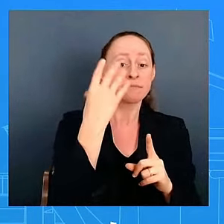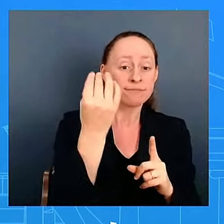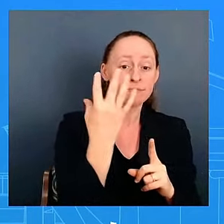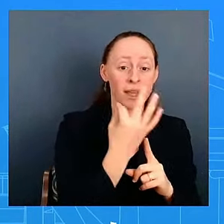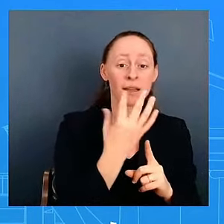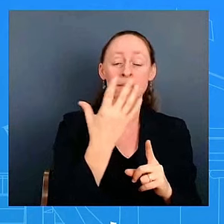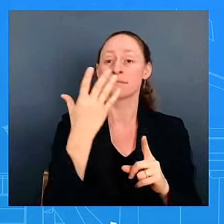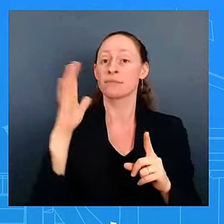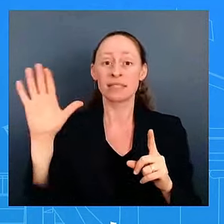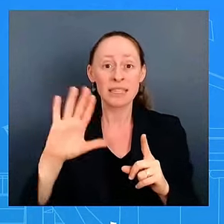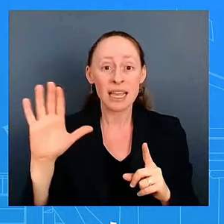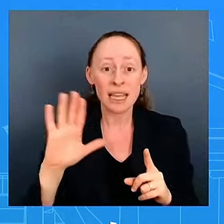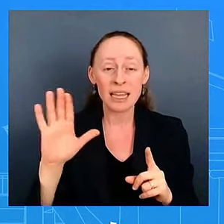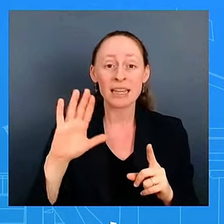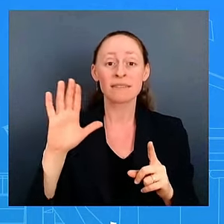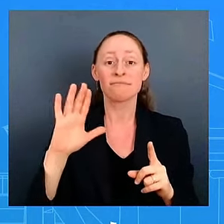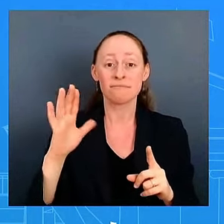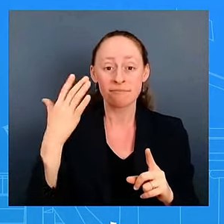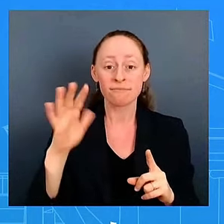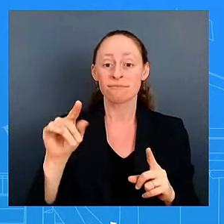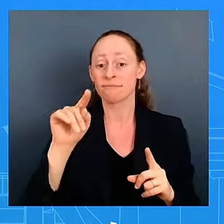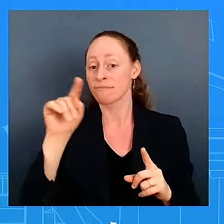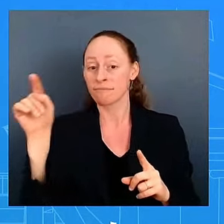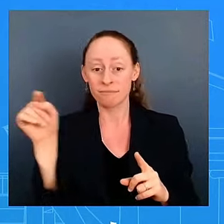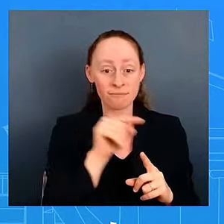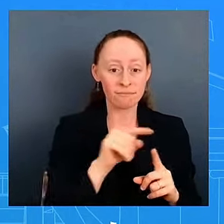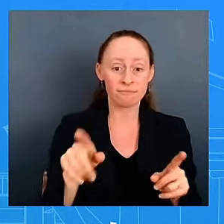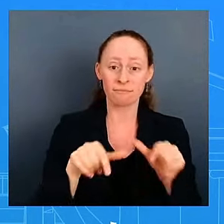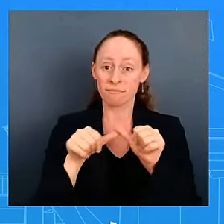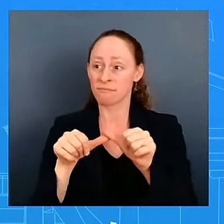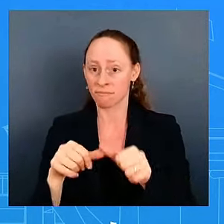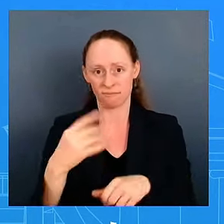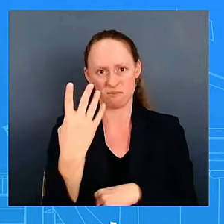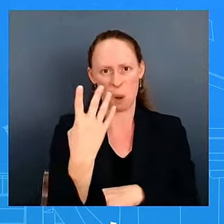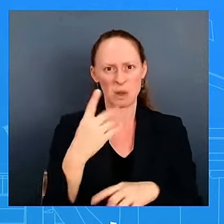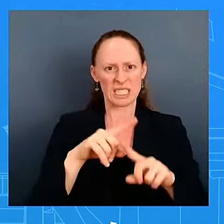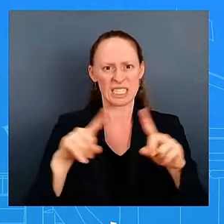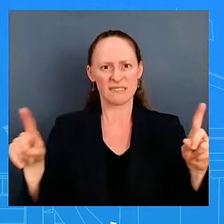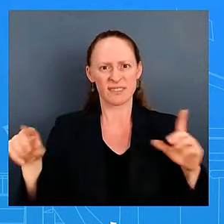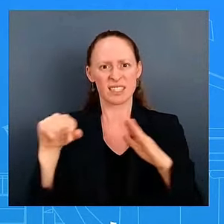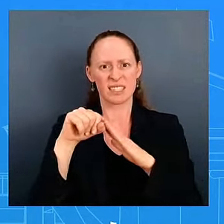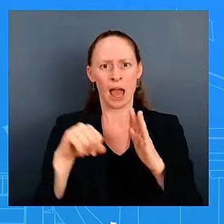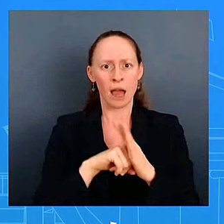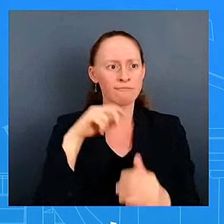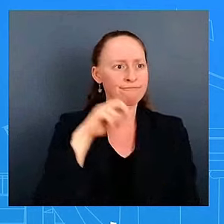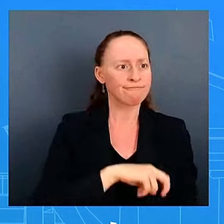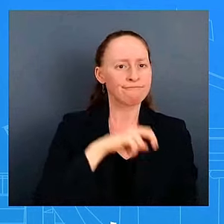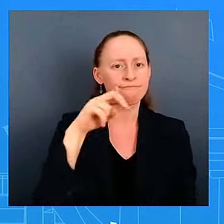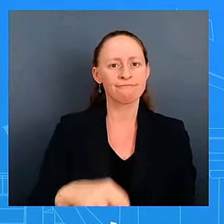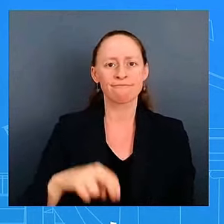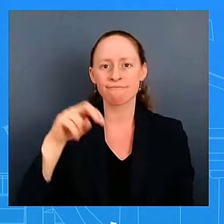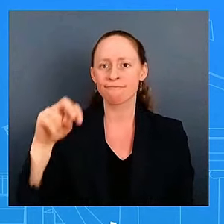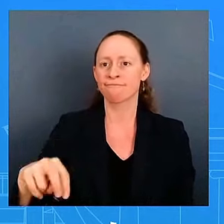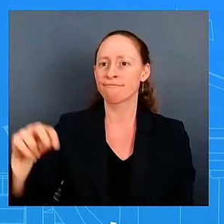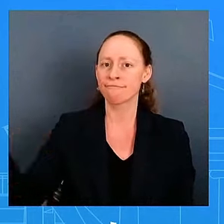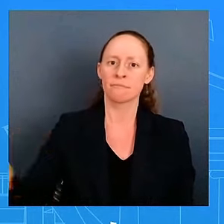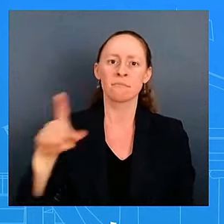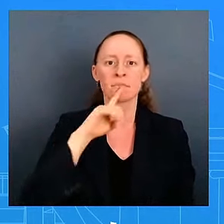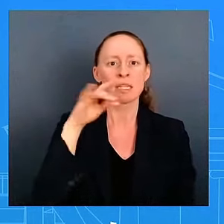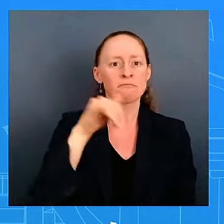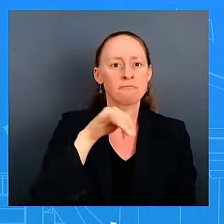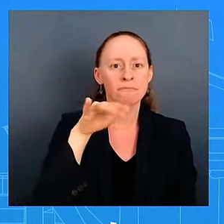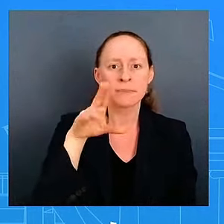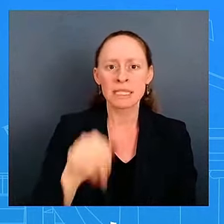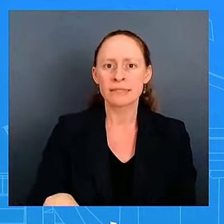days of going into about four states. So he's just been on the road, busy, engaging with Americans. And he